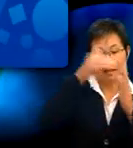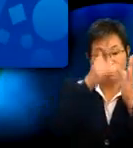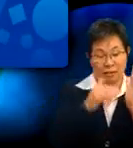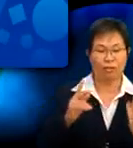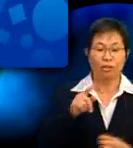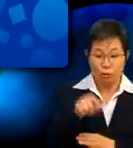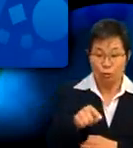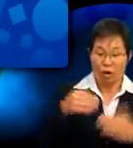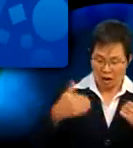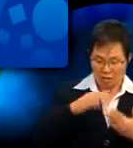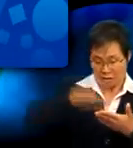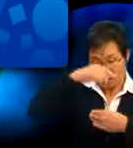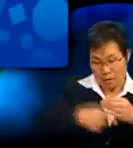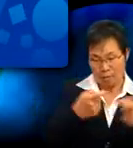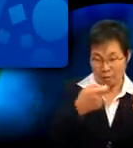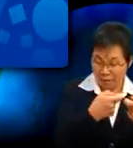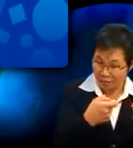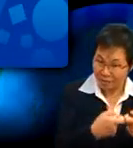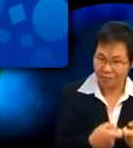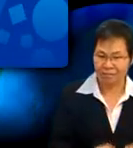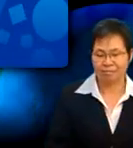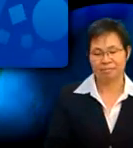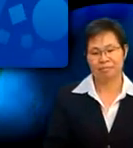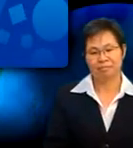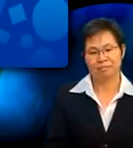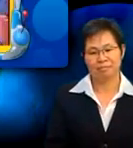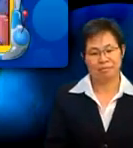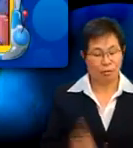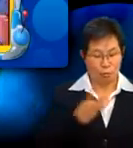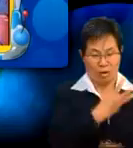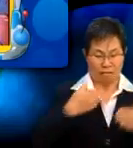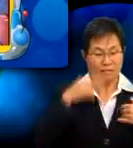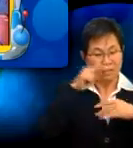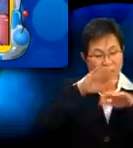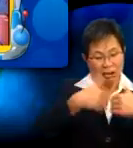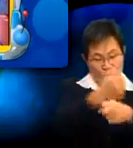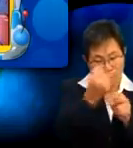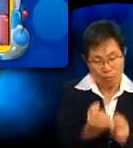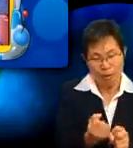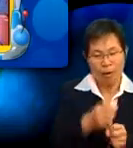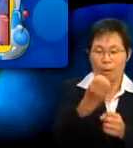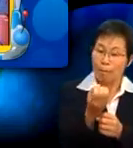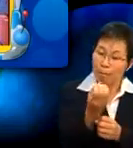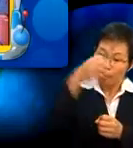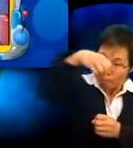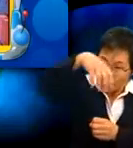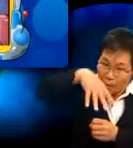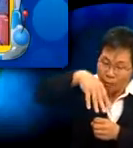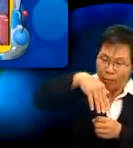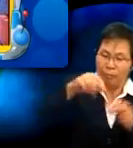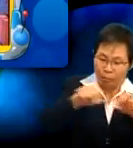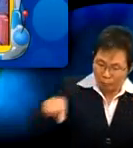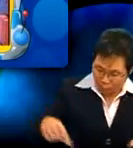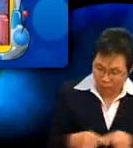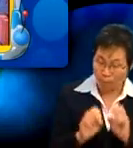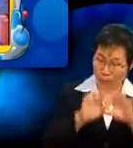In this lesson, you have learnt about electricity. We have seen how to make a bulb in a circuit